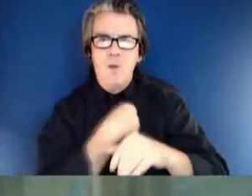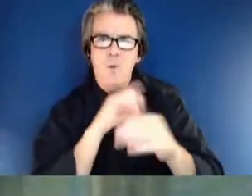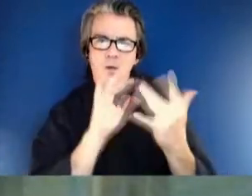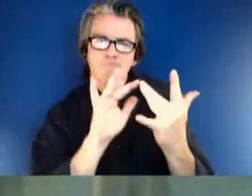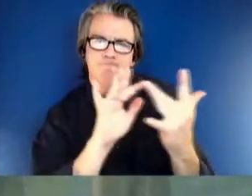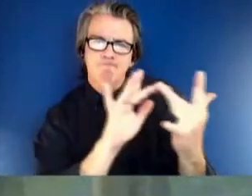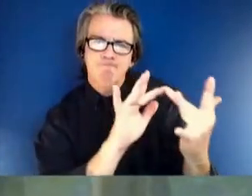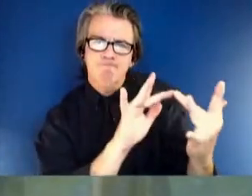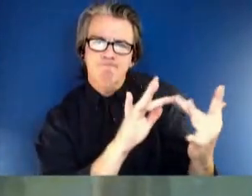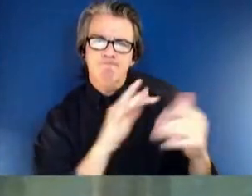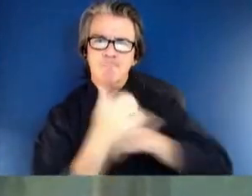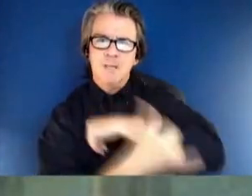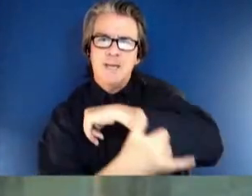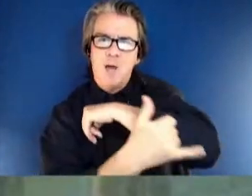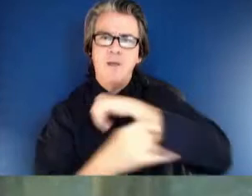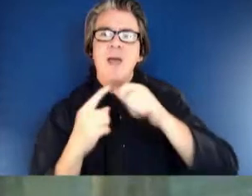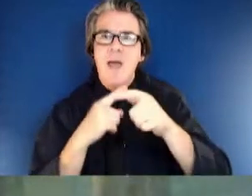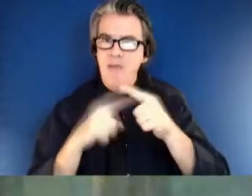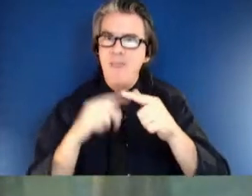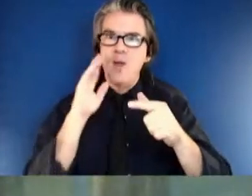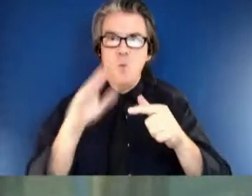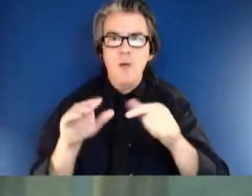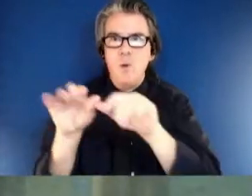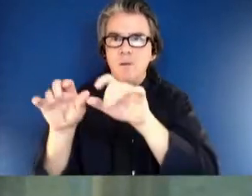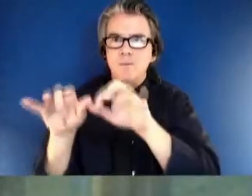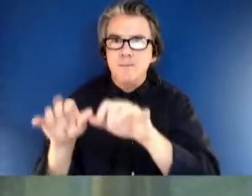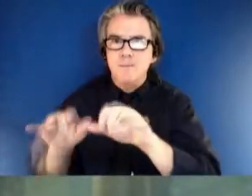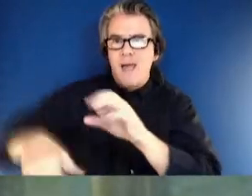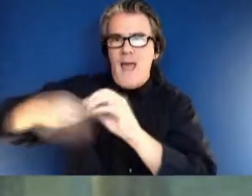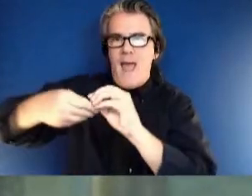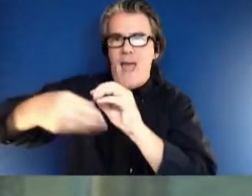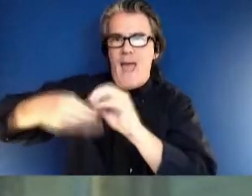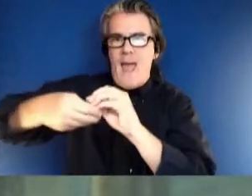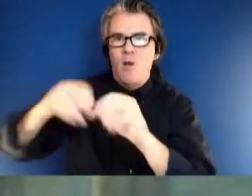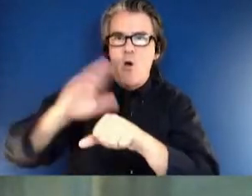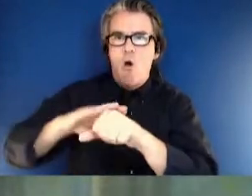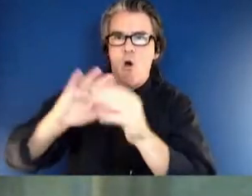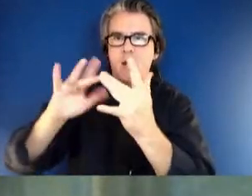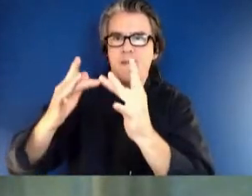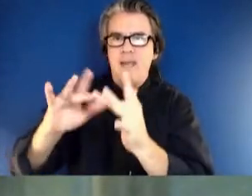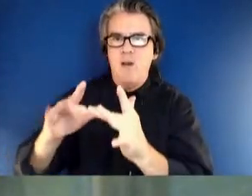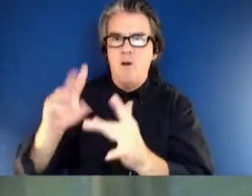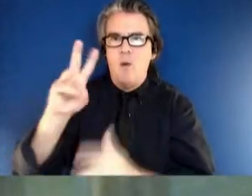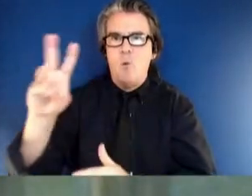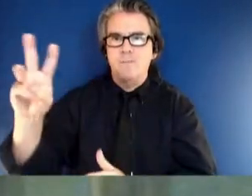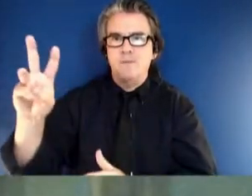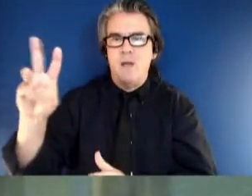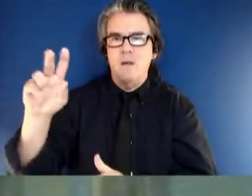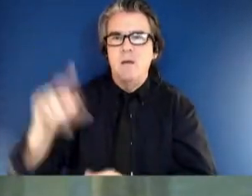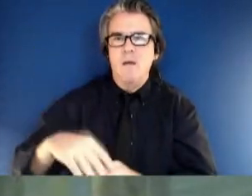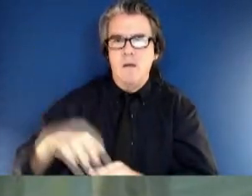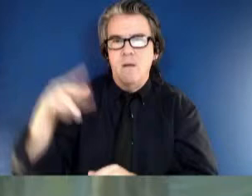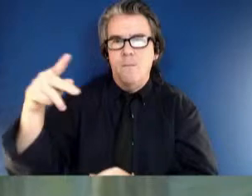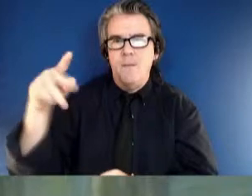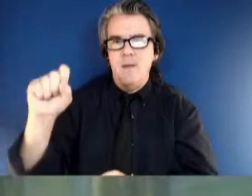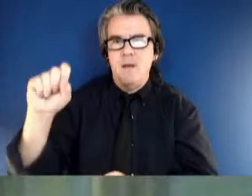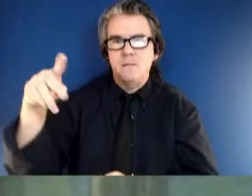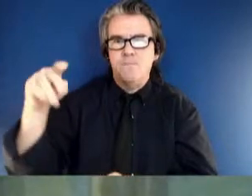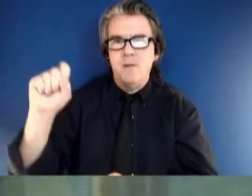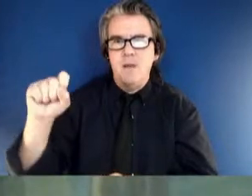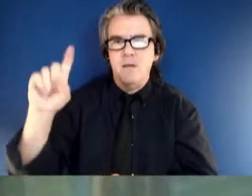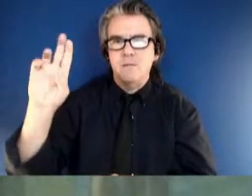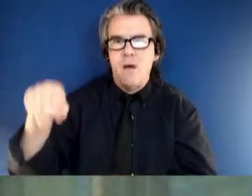resource centers, and we will post those on our website should that expansion occur. Now, just to be clear, we